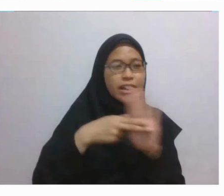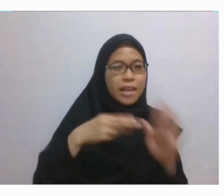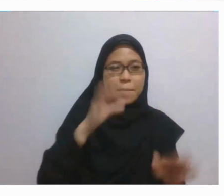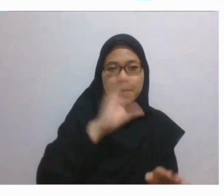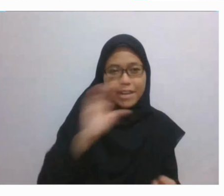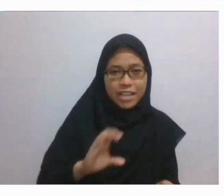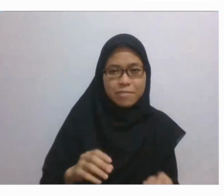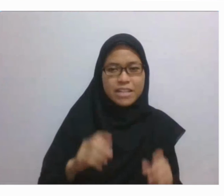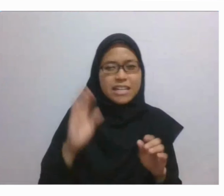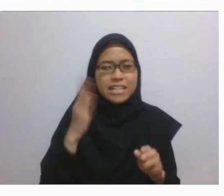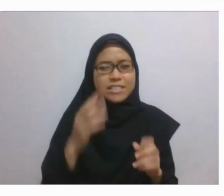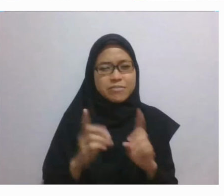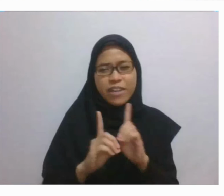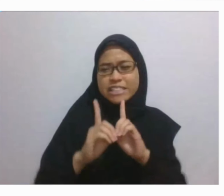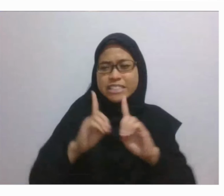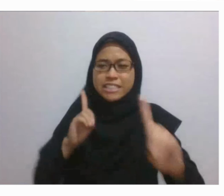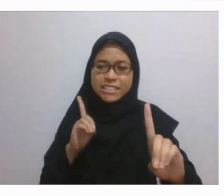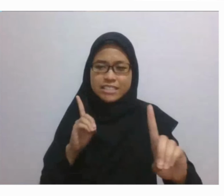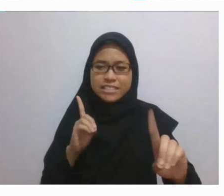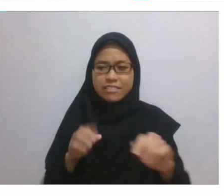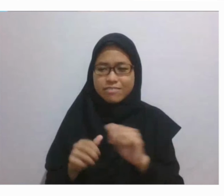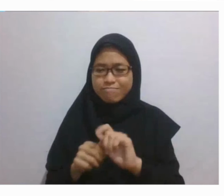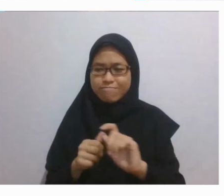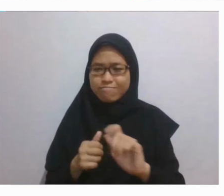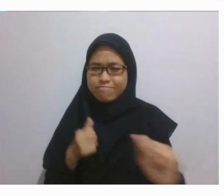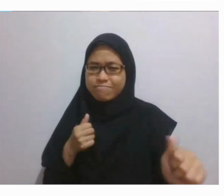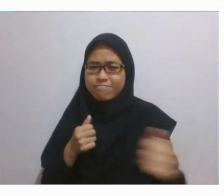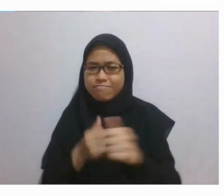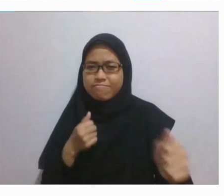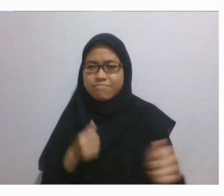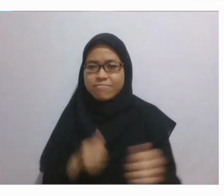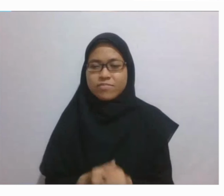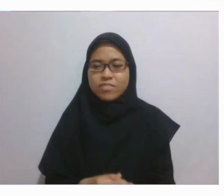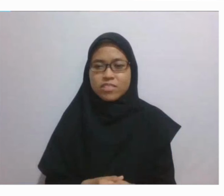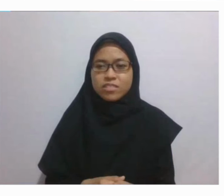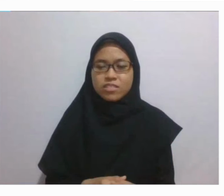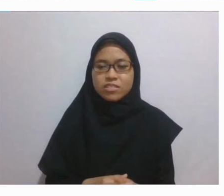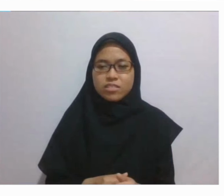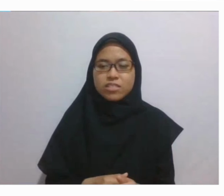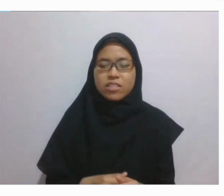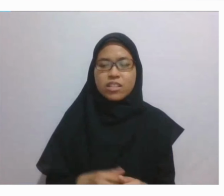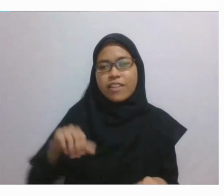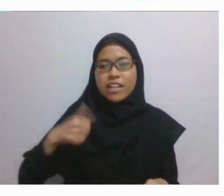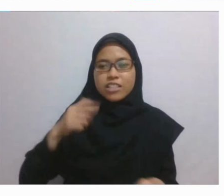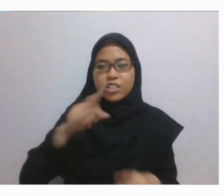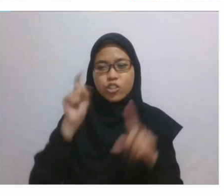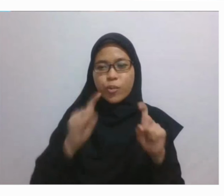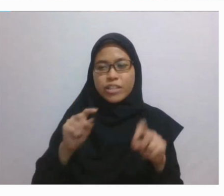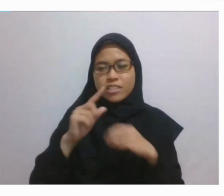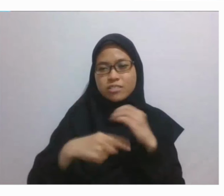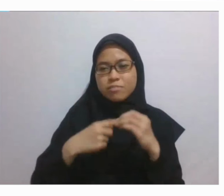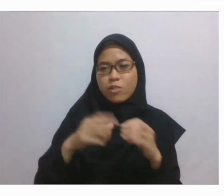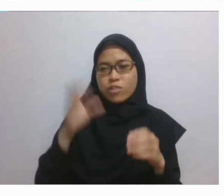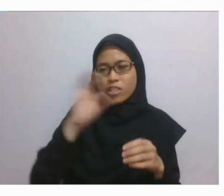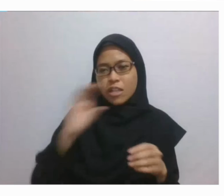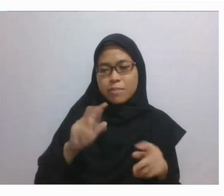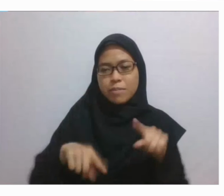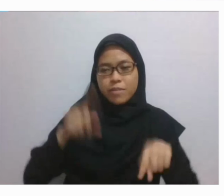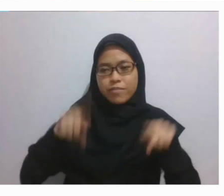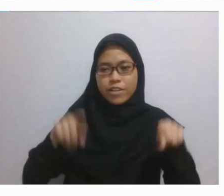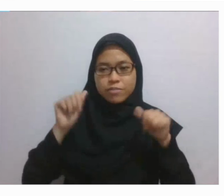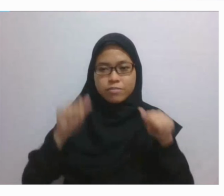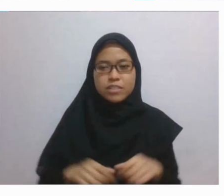seems more distant as well. And it also might beg other questions around, of course, the climate might be variable, but that's, you know, also